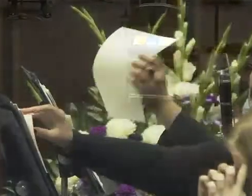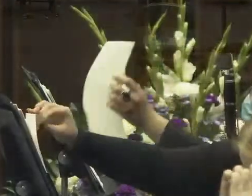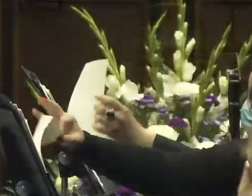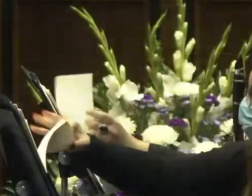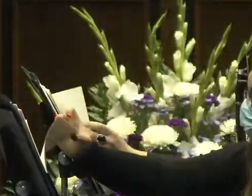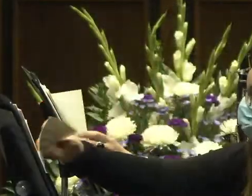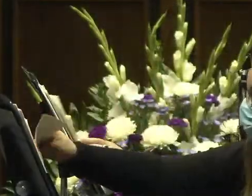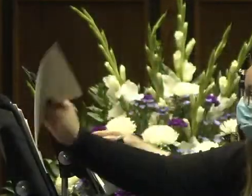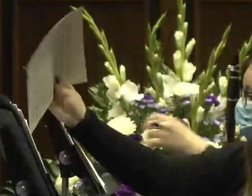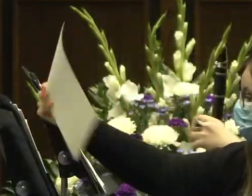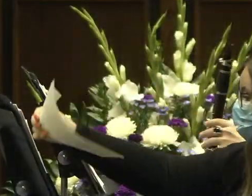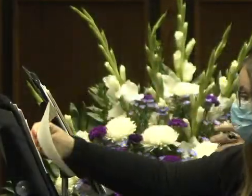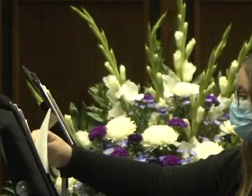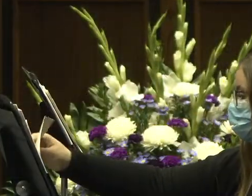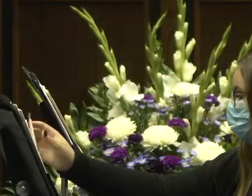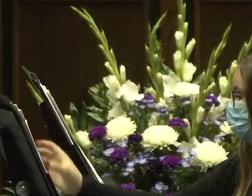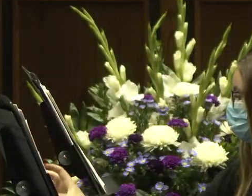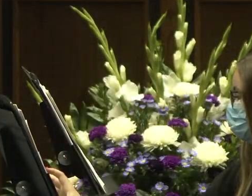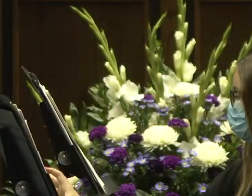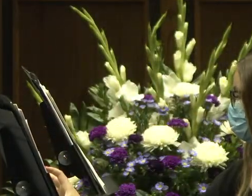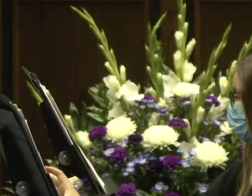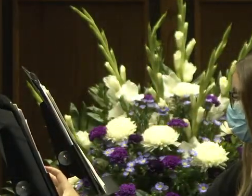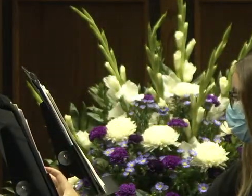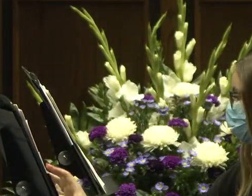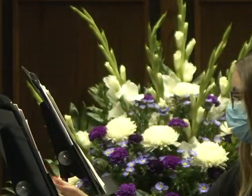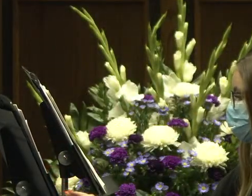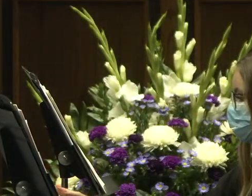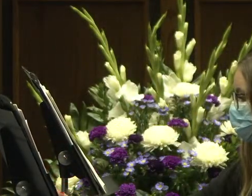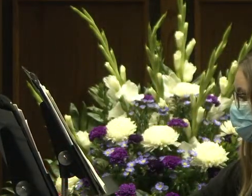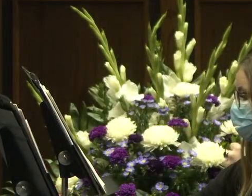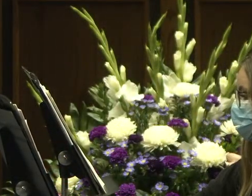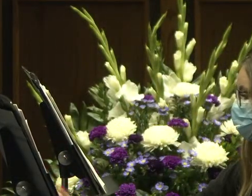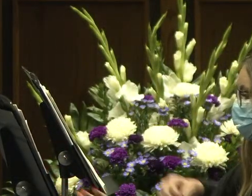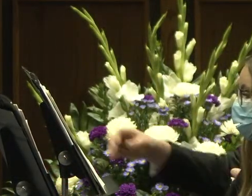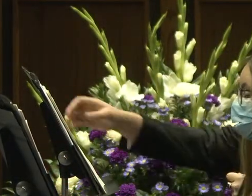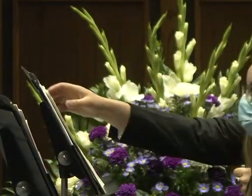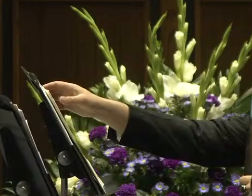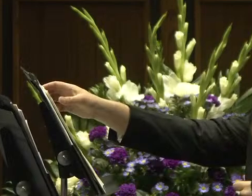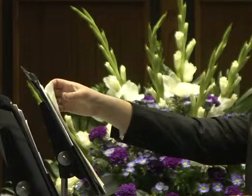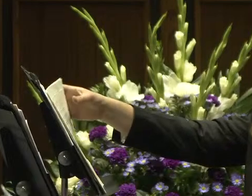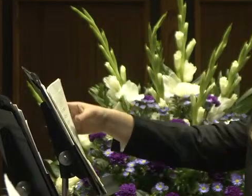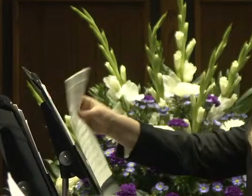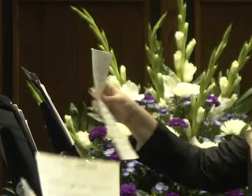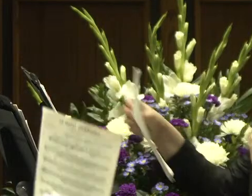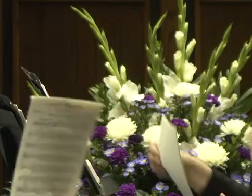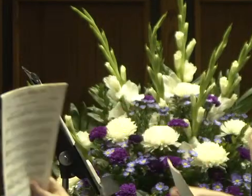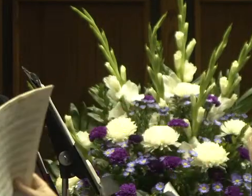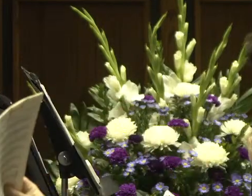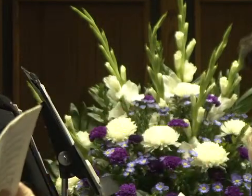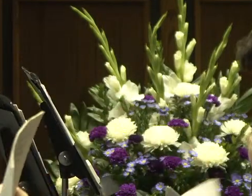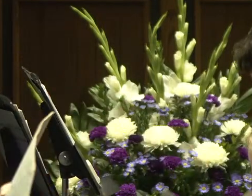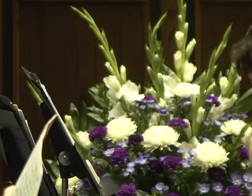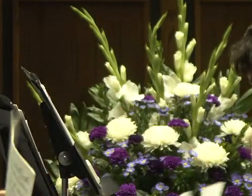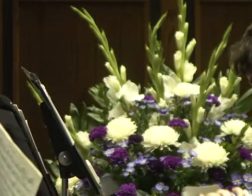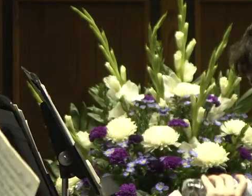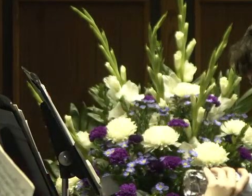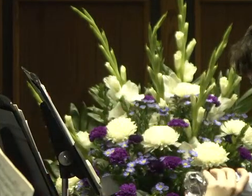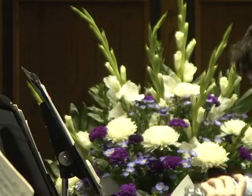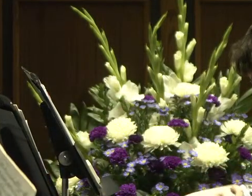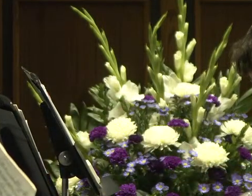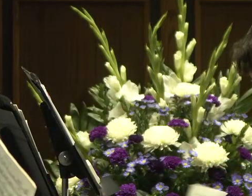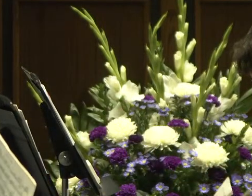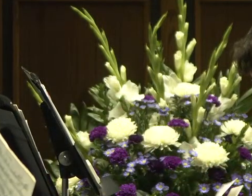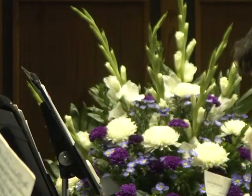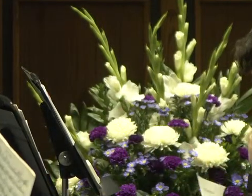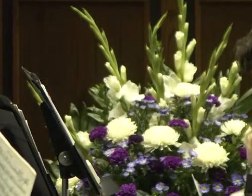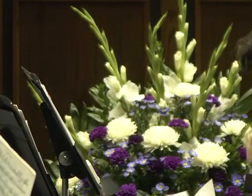coming from south, are stuck in the traffic backup on Highway 89. So we're going to delay the start of the program for just a